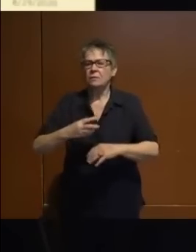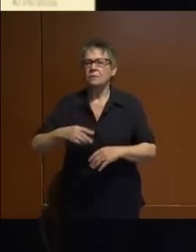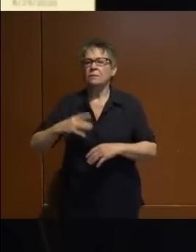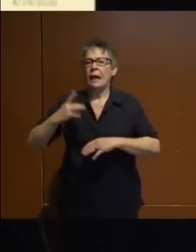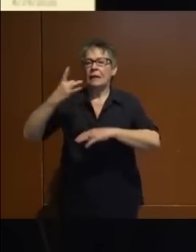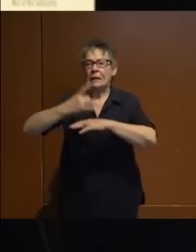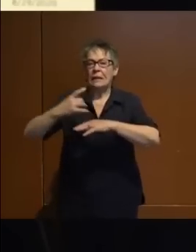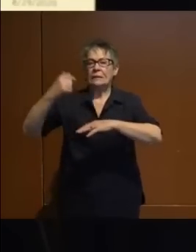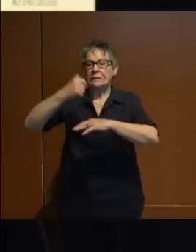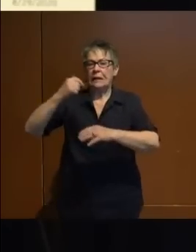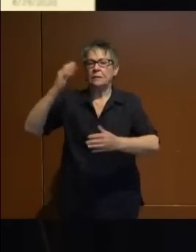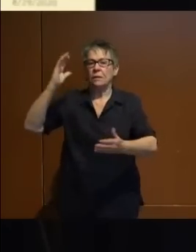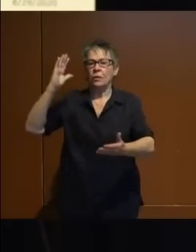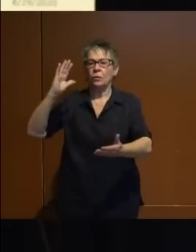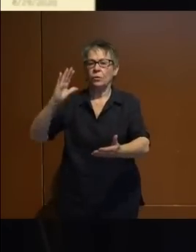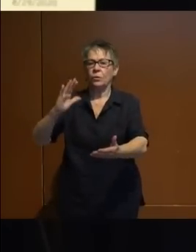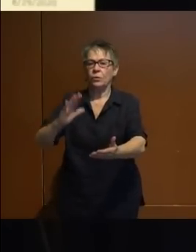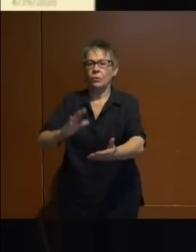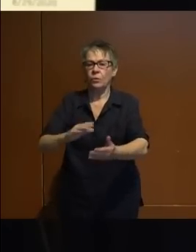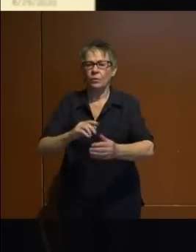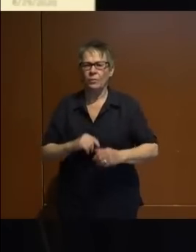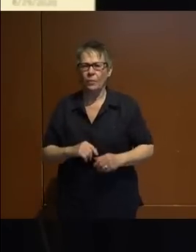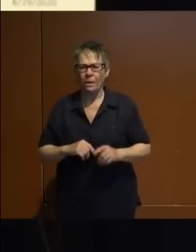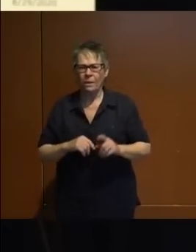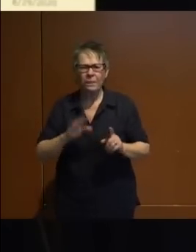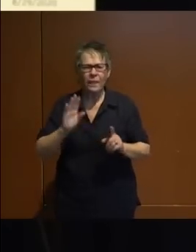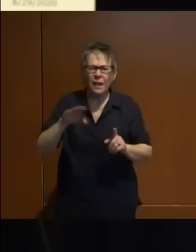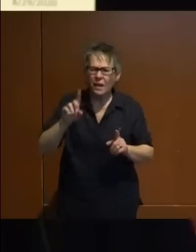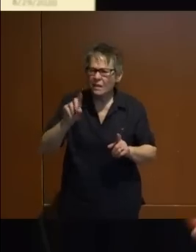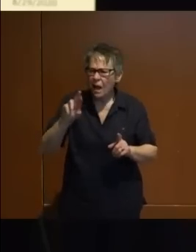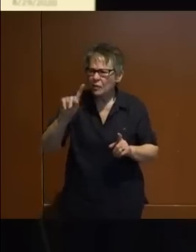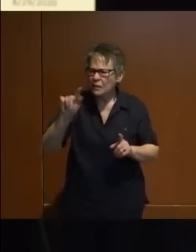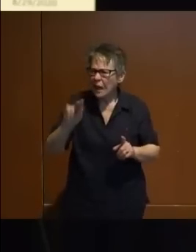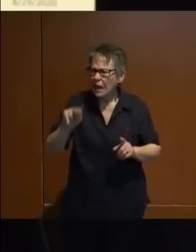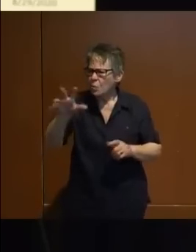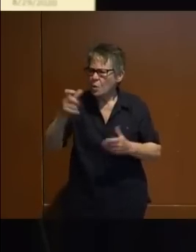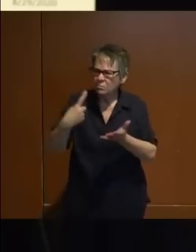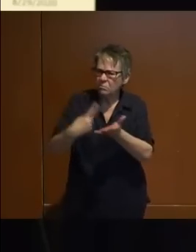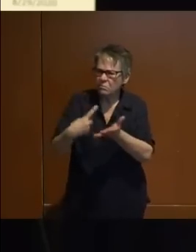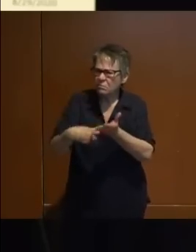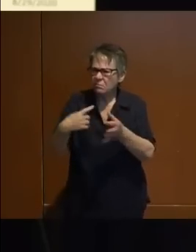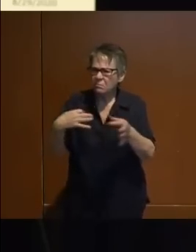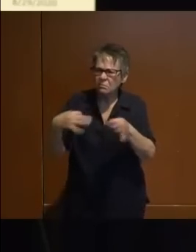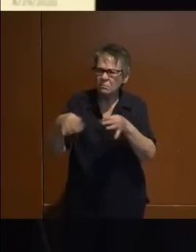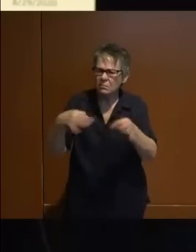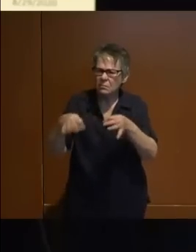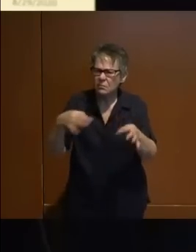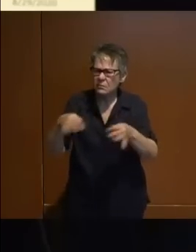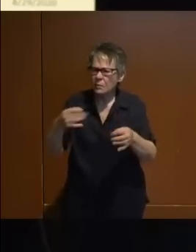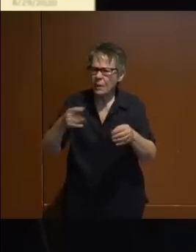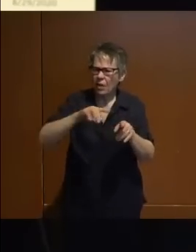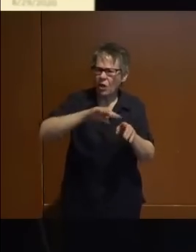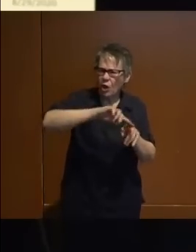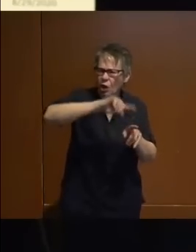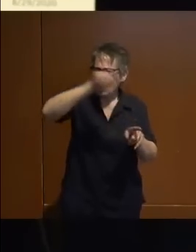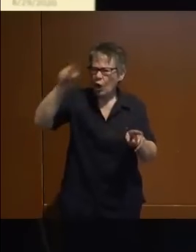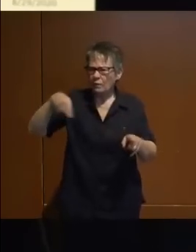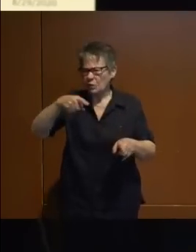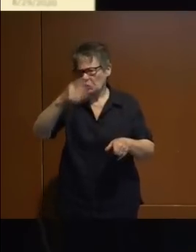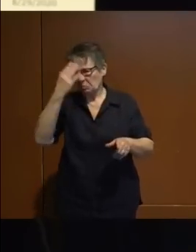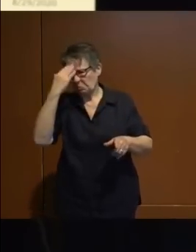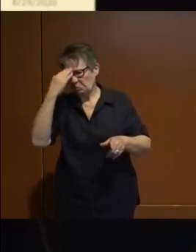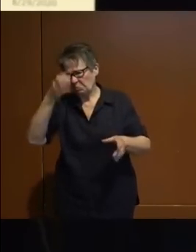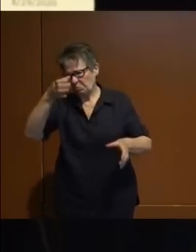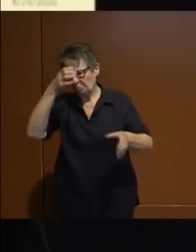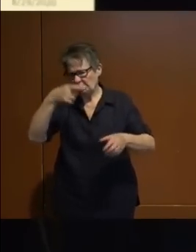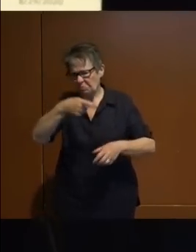don't know, Dr. Tan, do you have anything to add about the epi curve? And she gets into, way past me